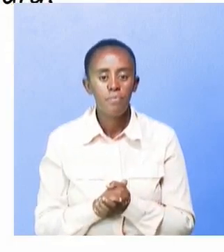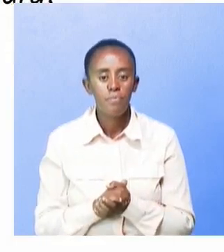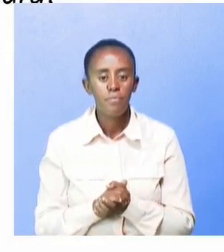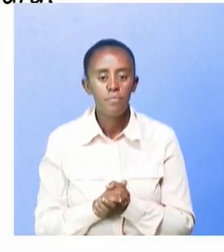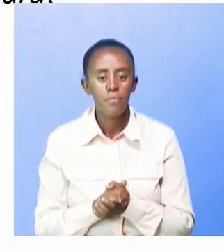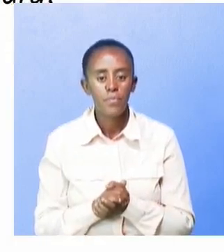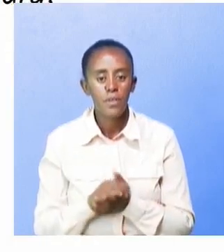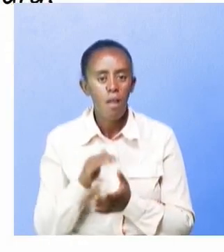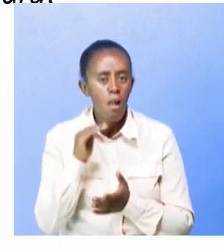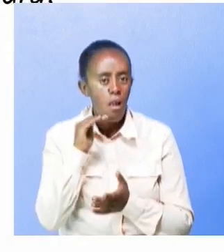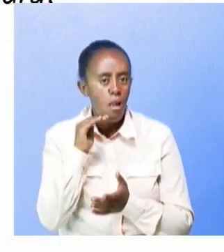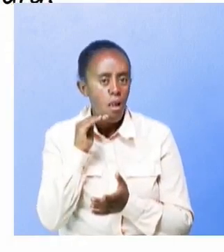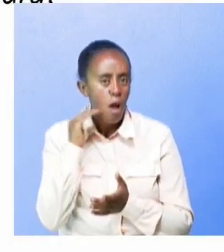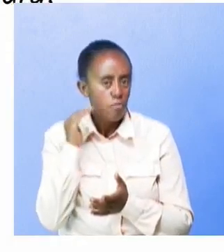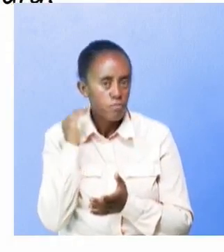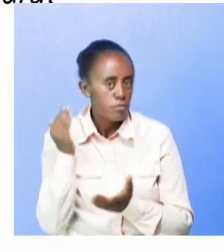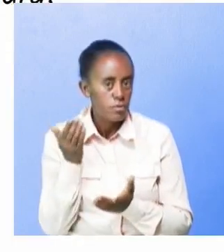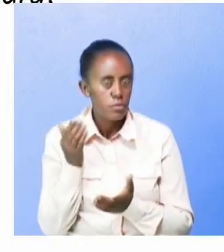so hard.